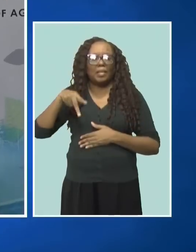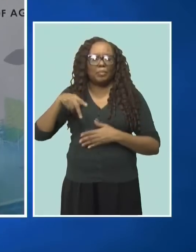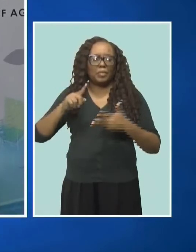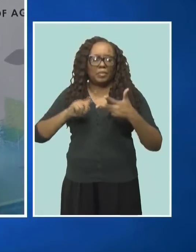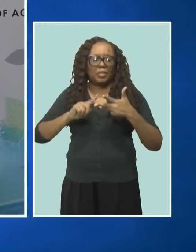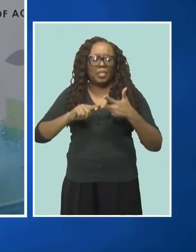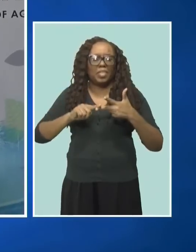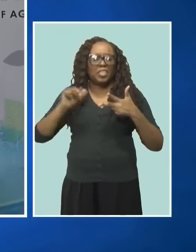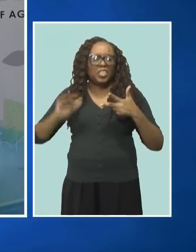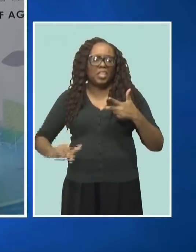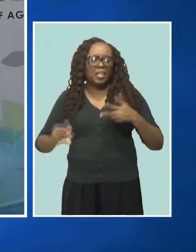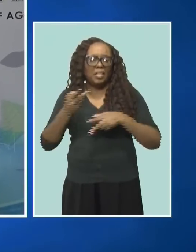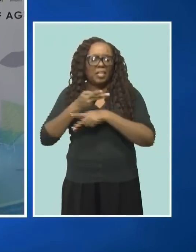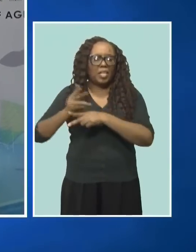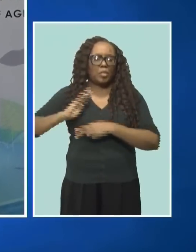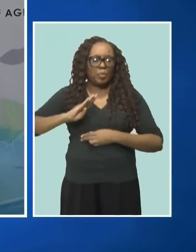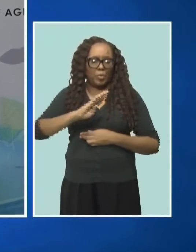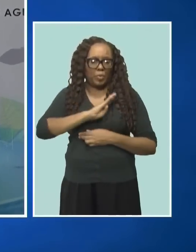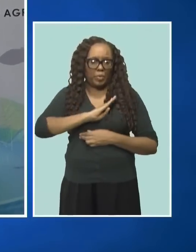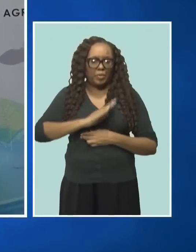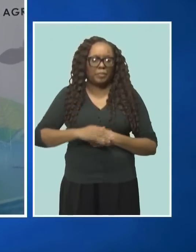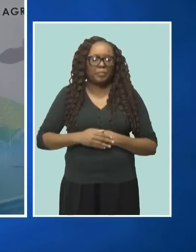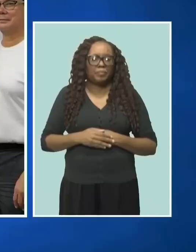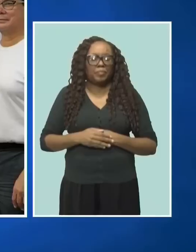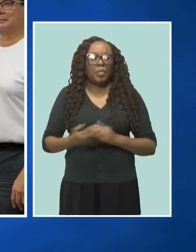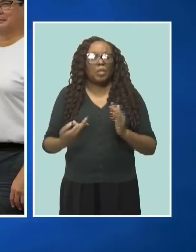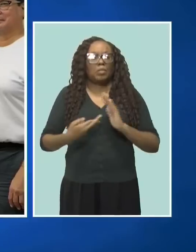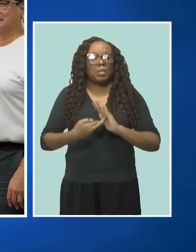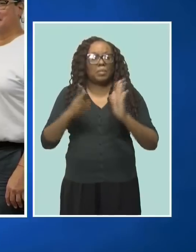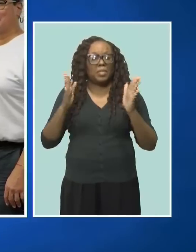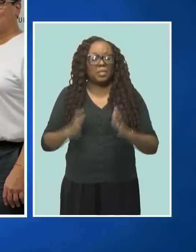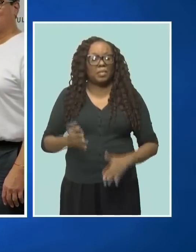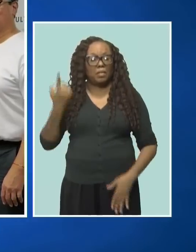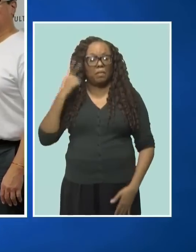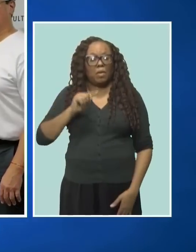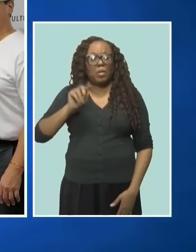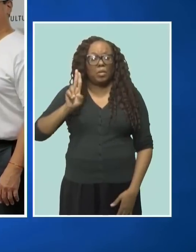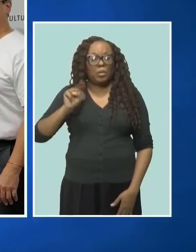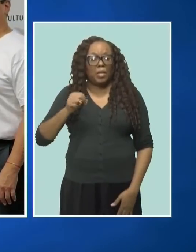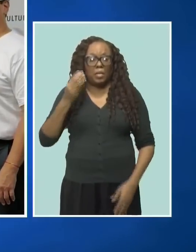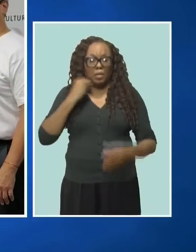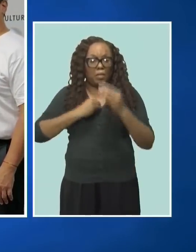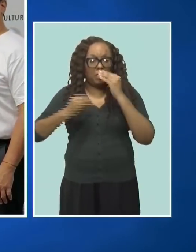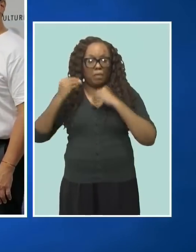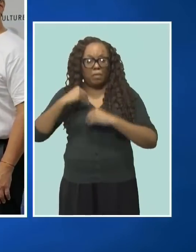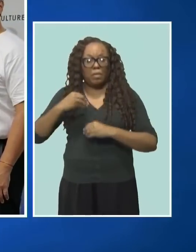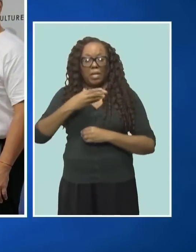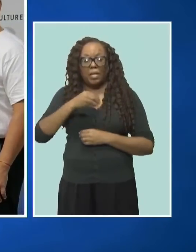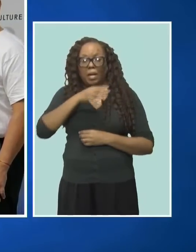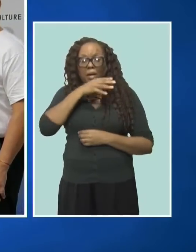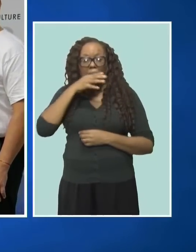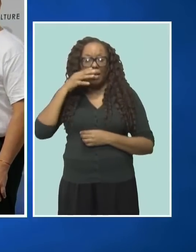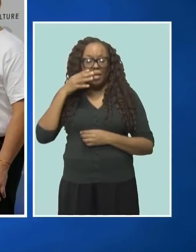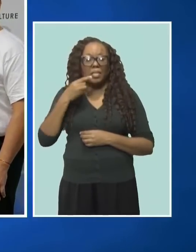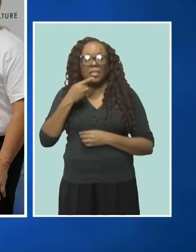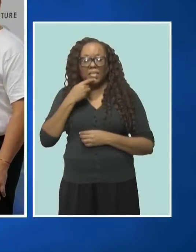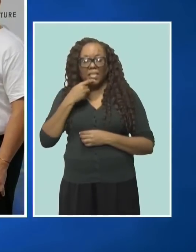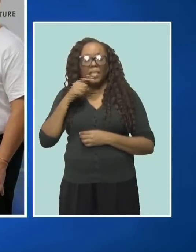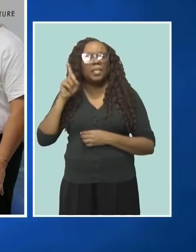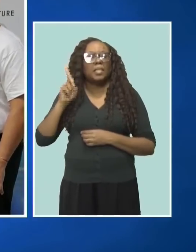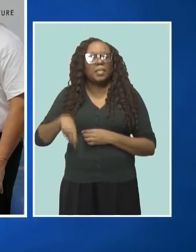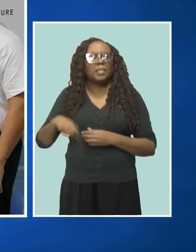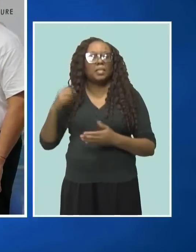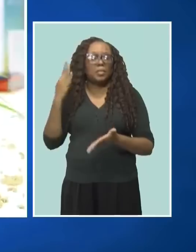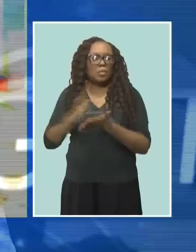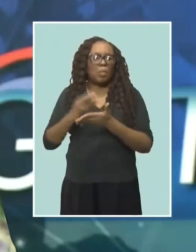Representative of the UN Food and Agriculture Organization, Juan Shiaz, has made a call for food loss and waste to be addressed.